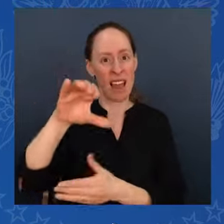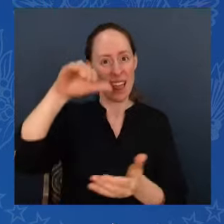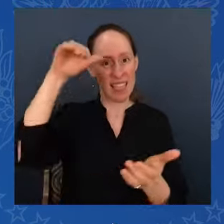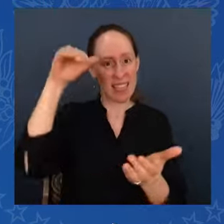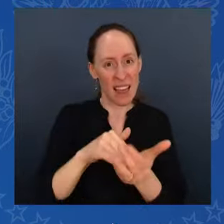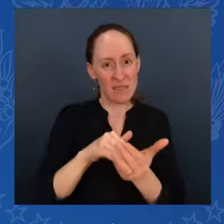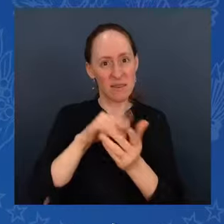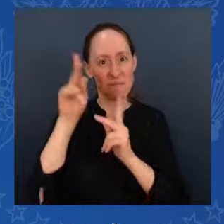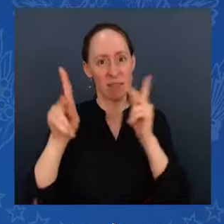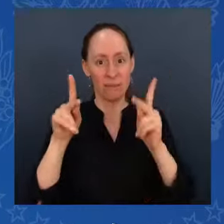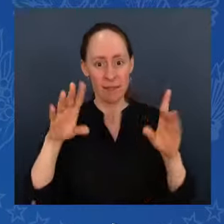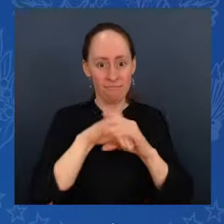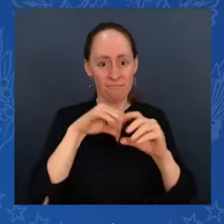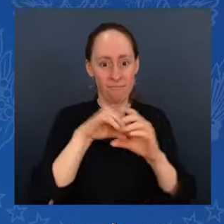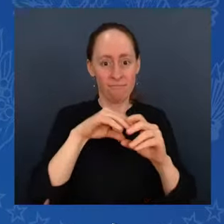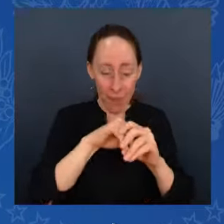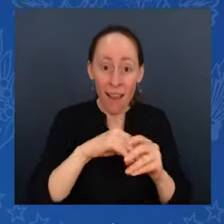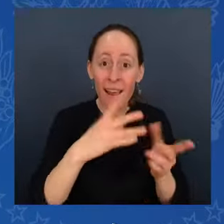including